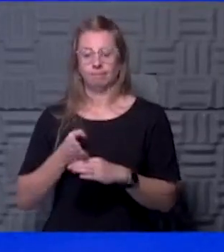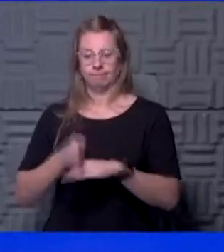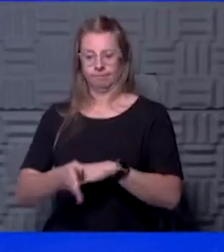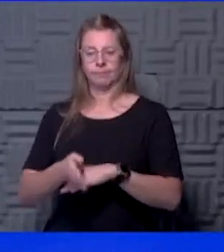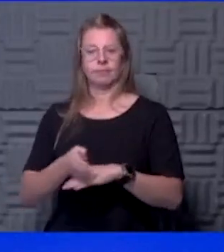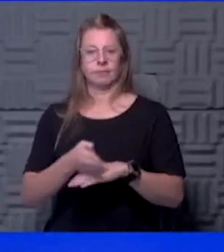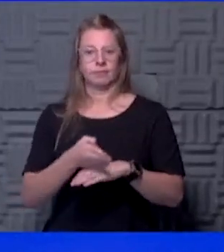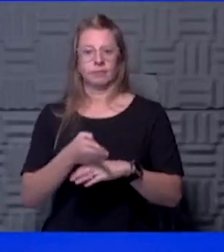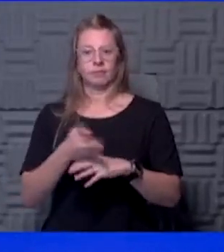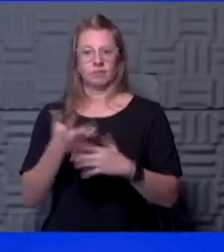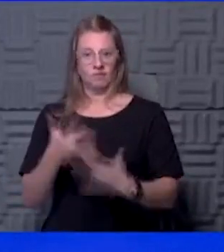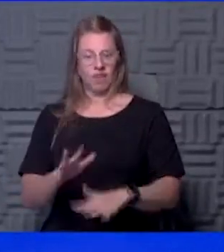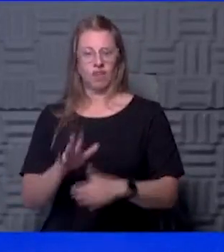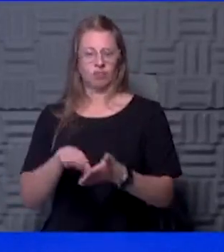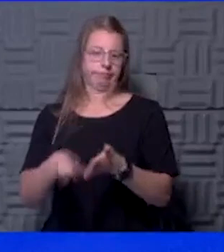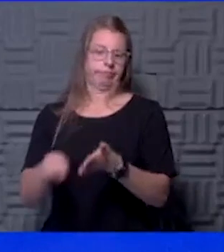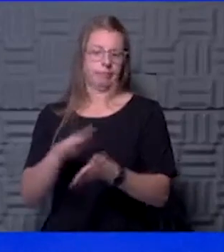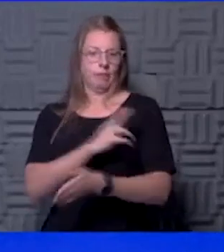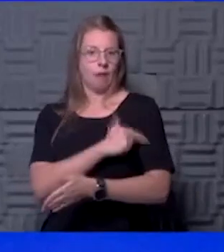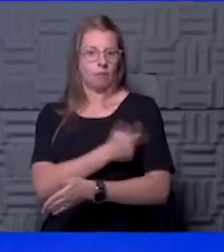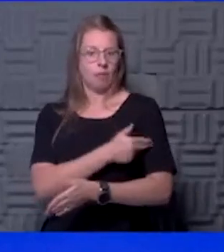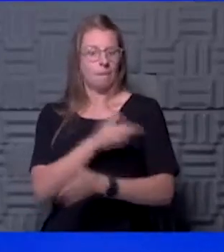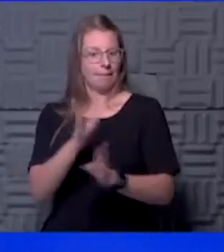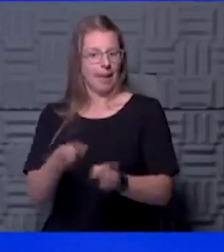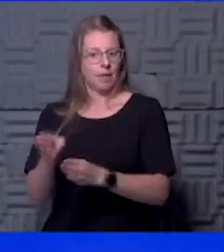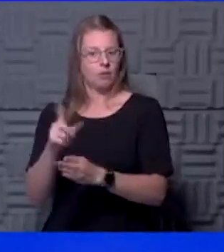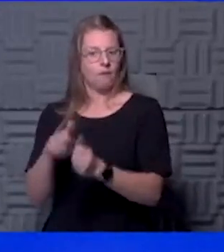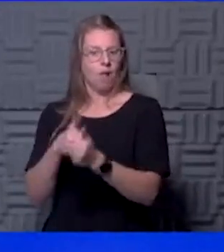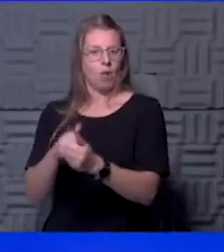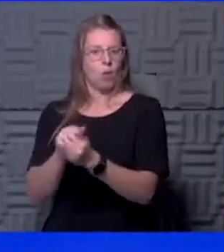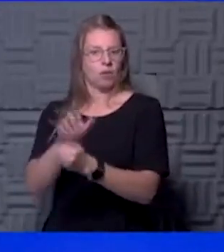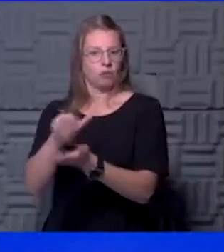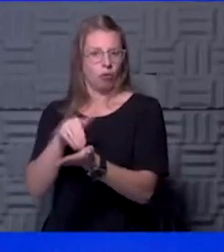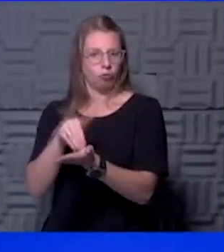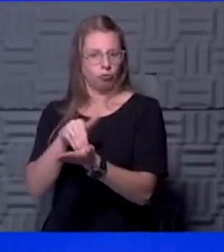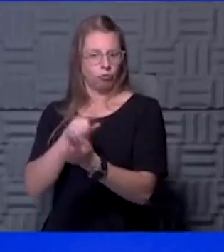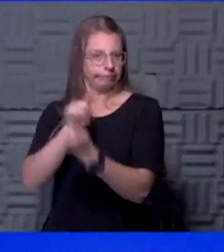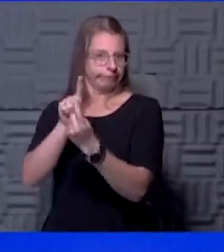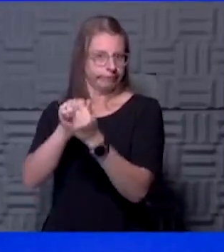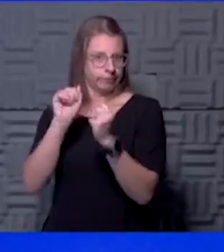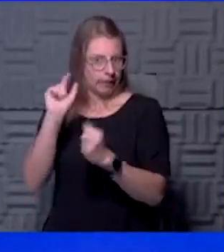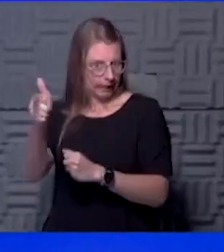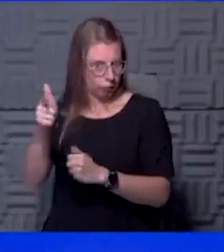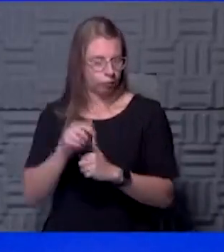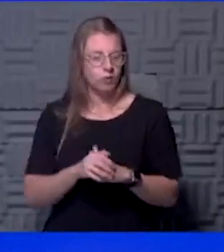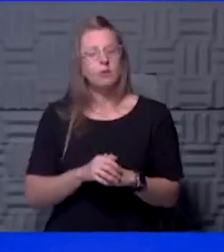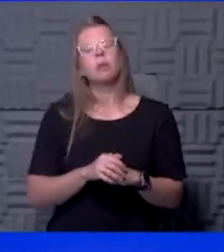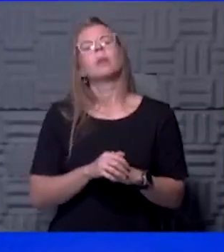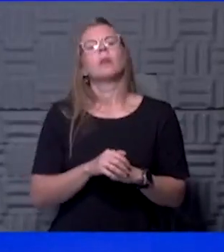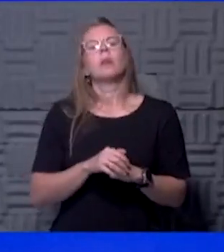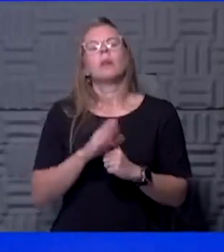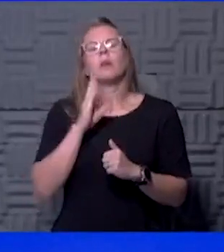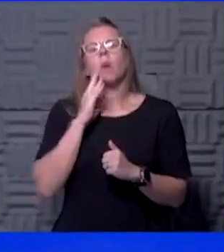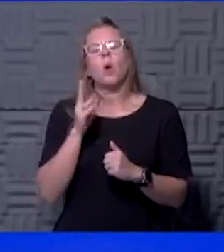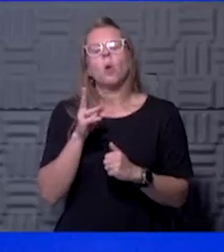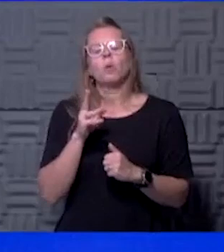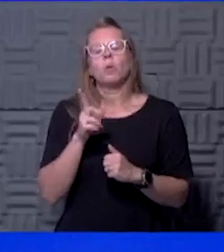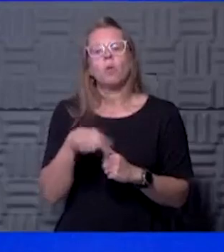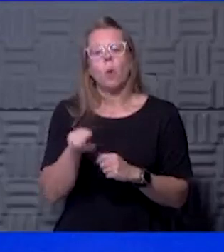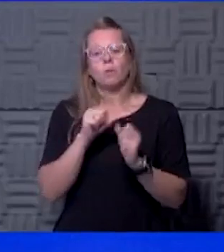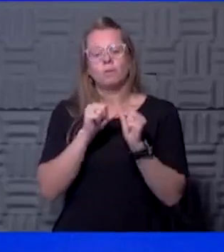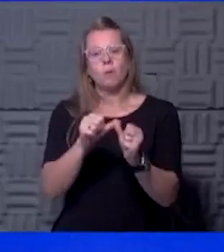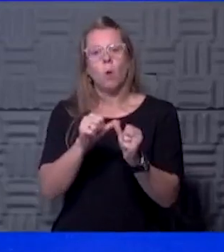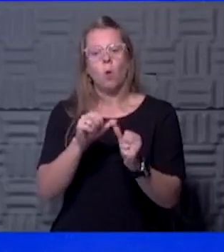post-hospitalization discharge plans, you can follow up with physicians. We know that those types of long-lasting